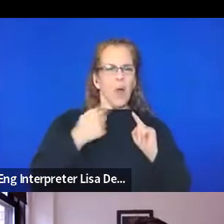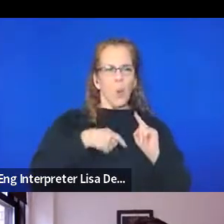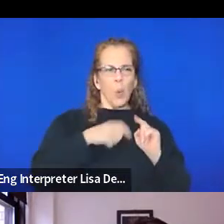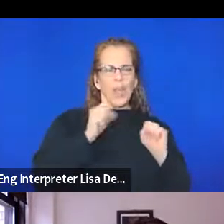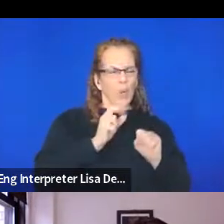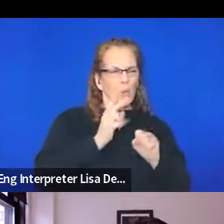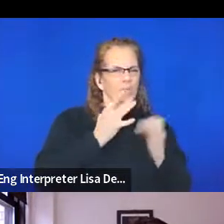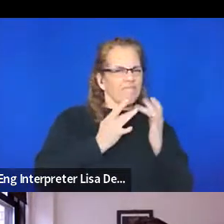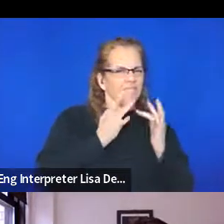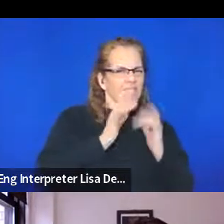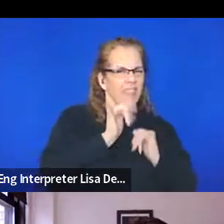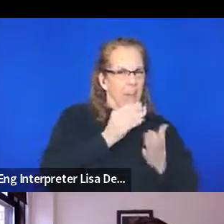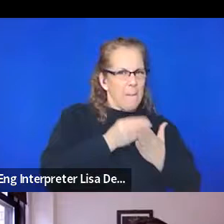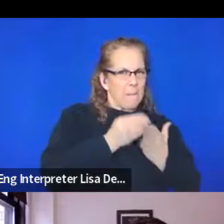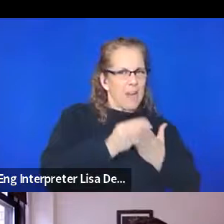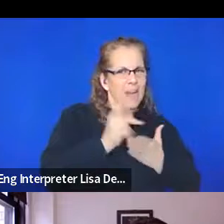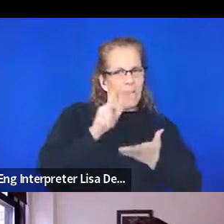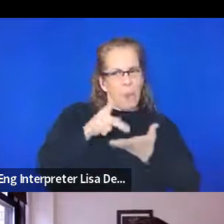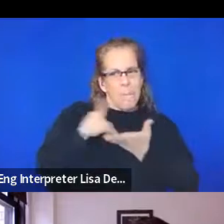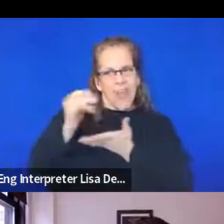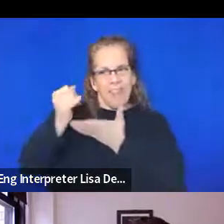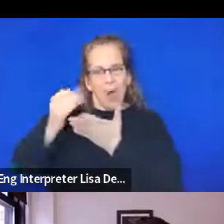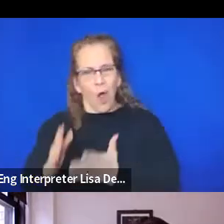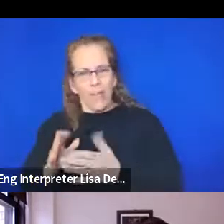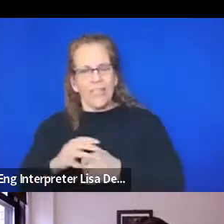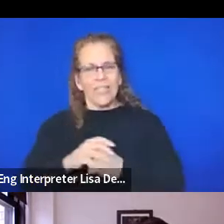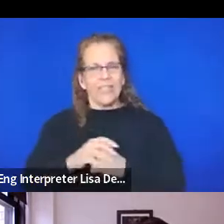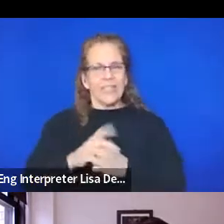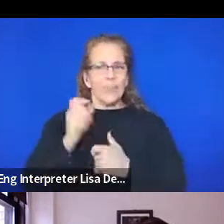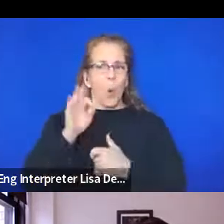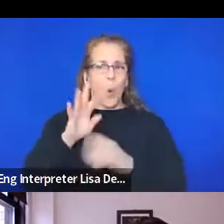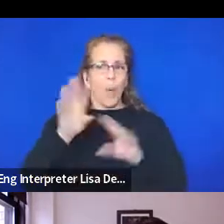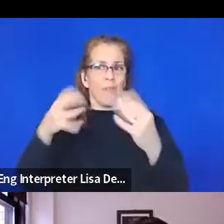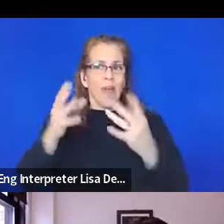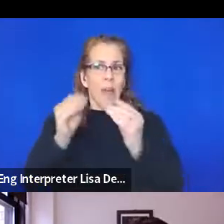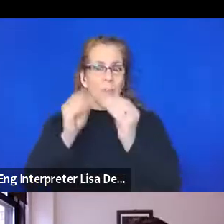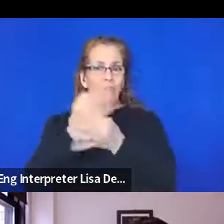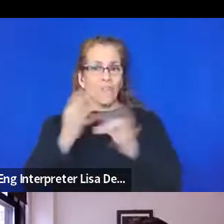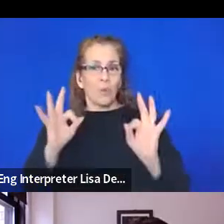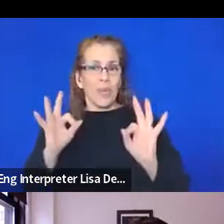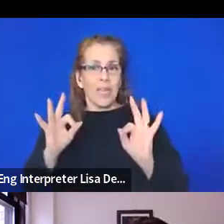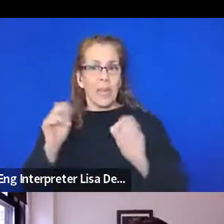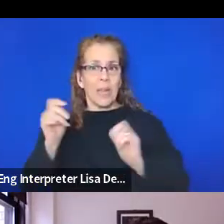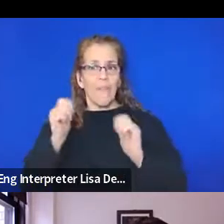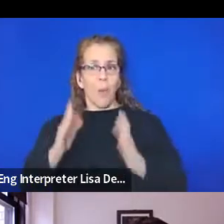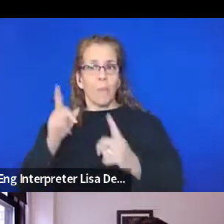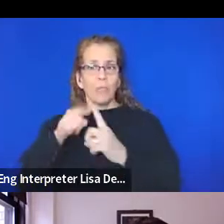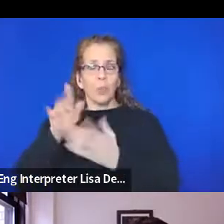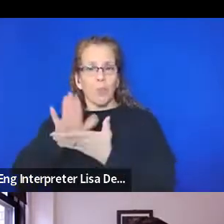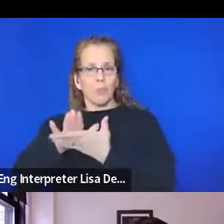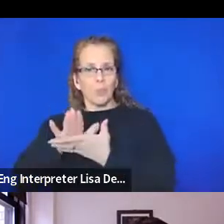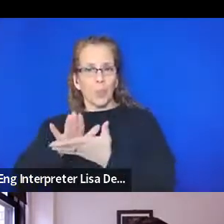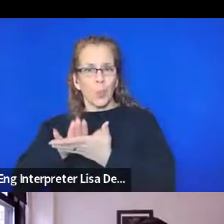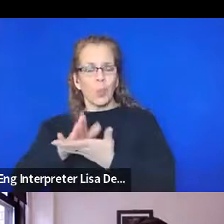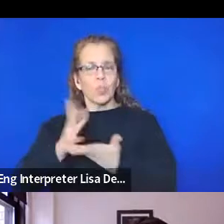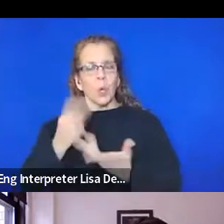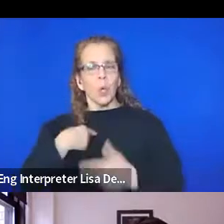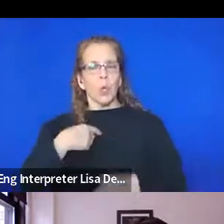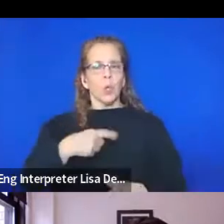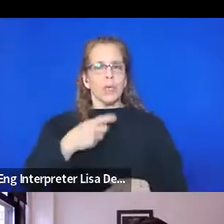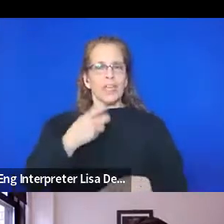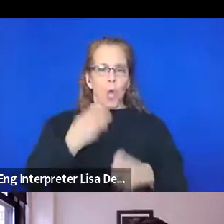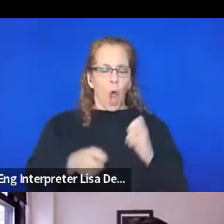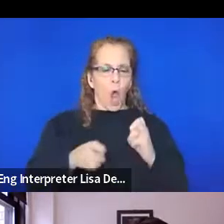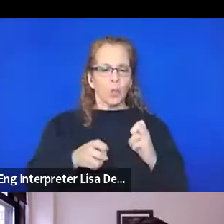to give our artists more money or to like give more free performances to our partner schools. And so it's hard to bite the bullet